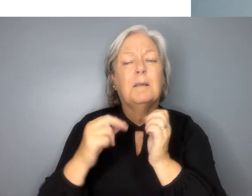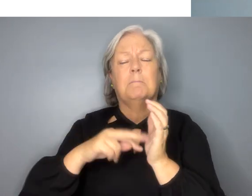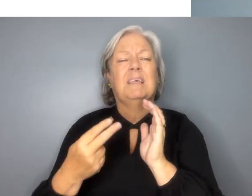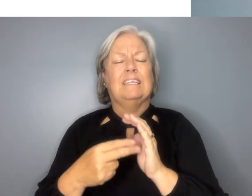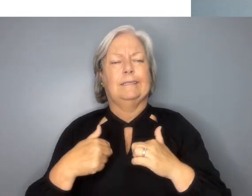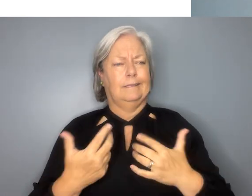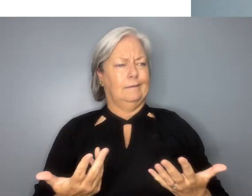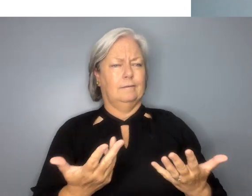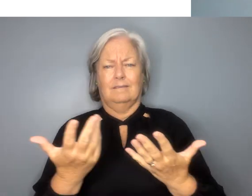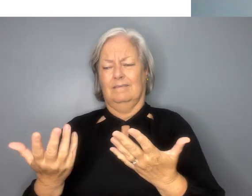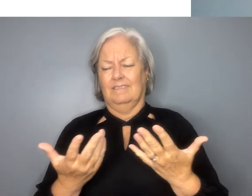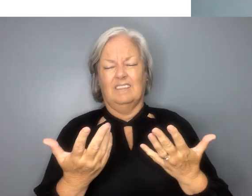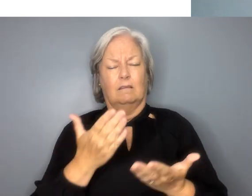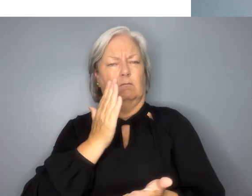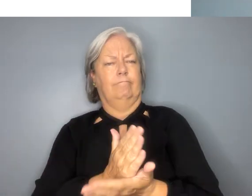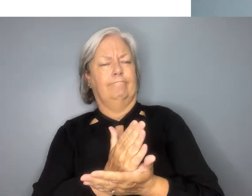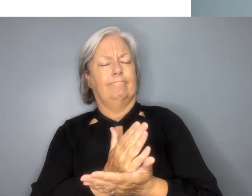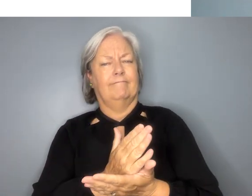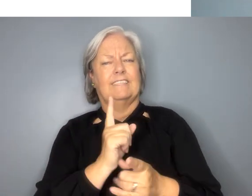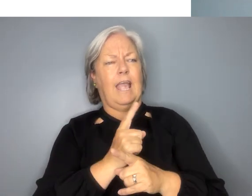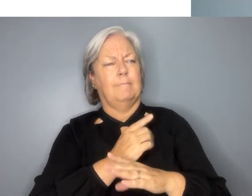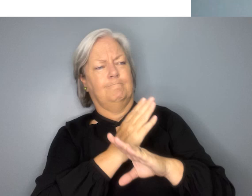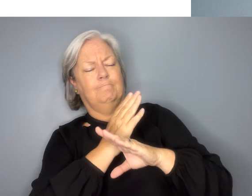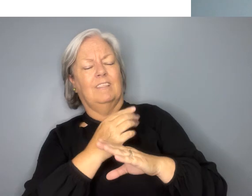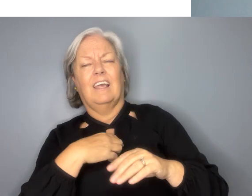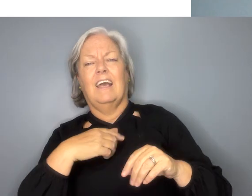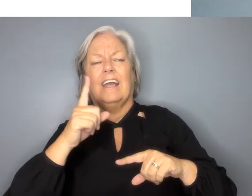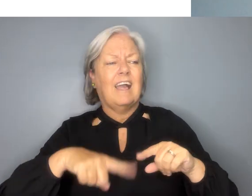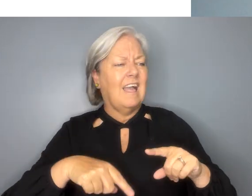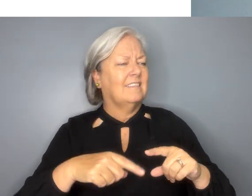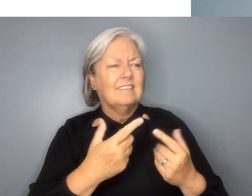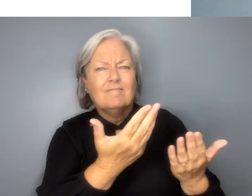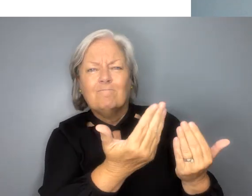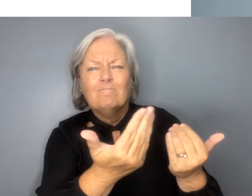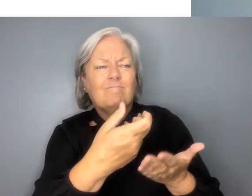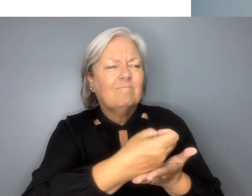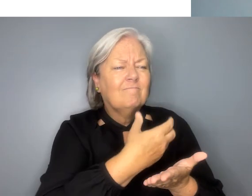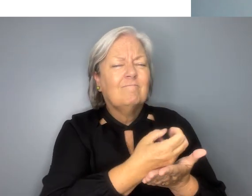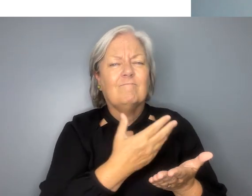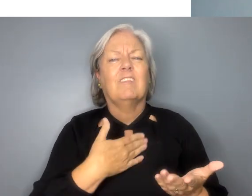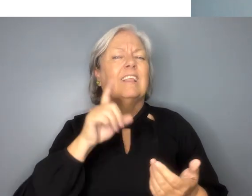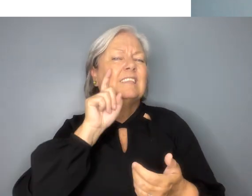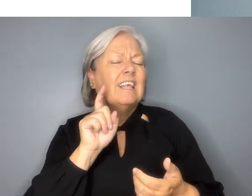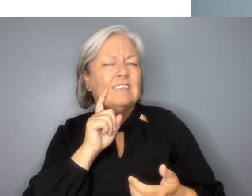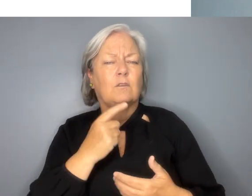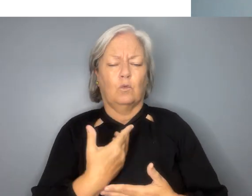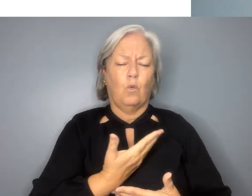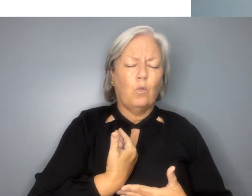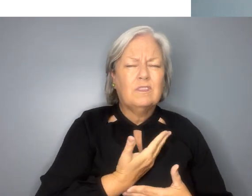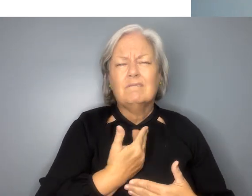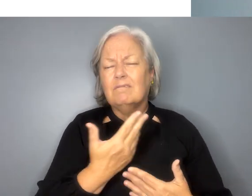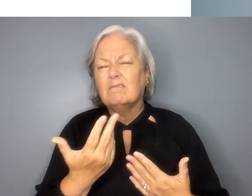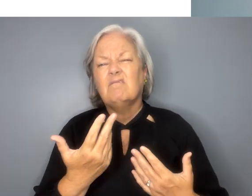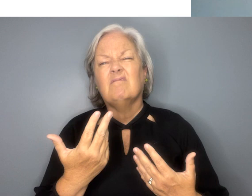from accessing information around gender, around sex in general, around sexual orientation, around